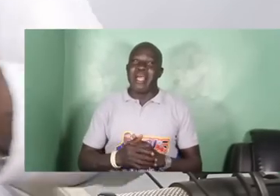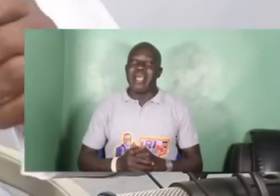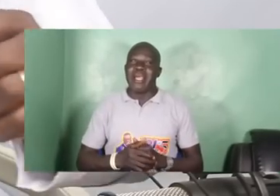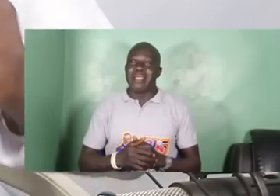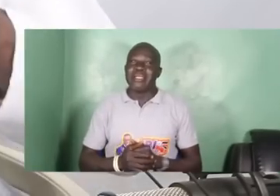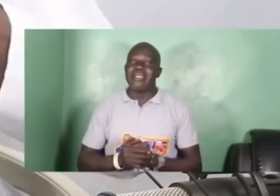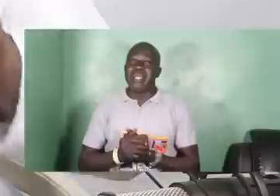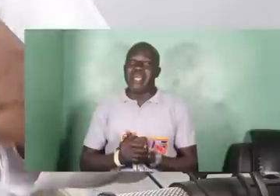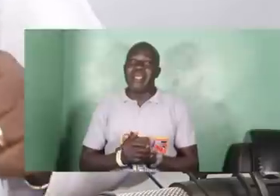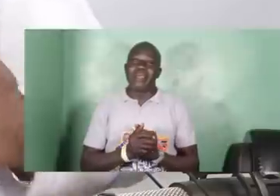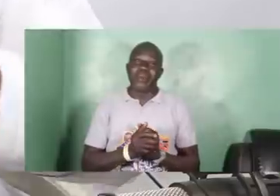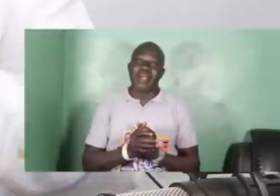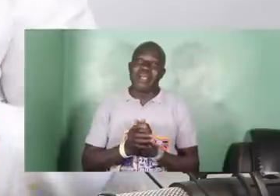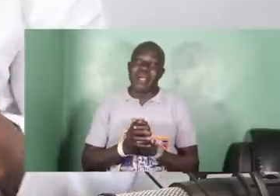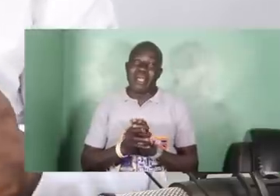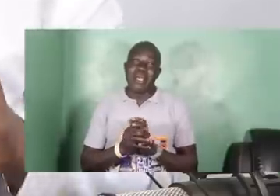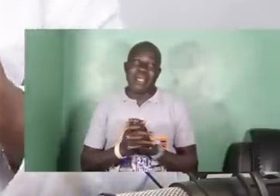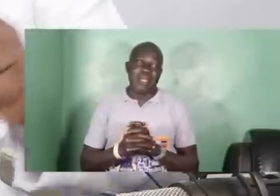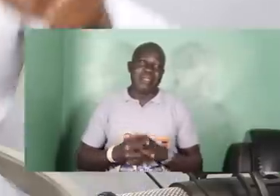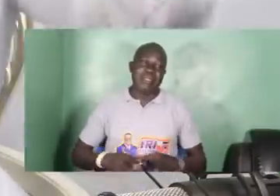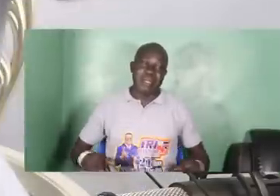ah e fun pe na akikan